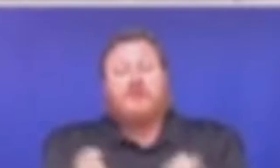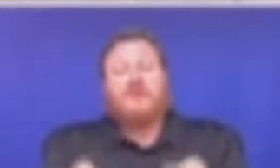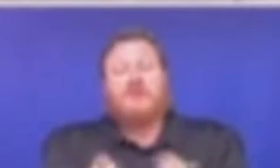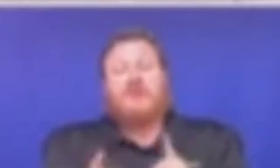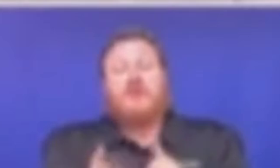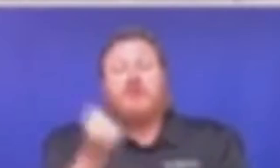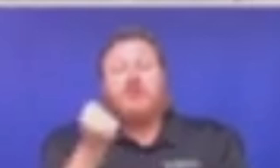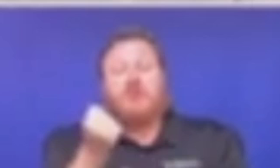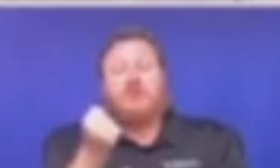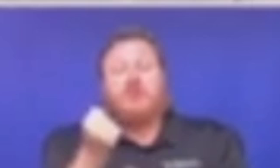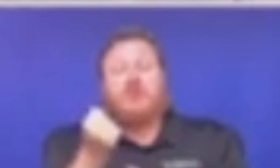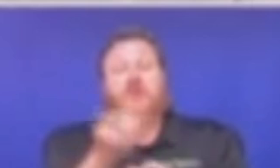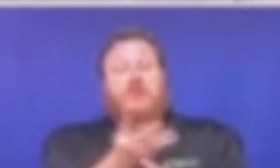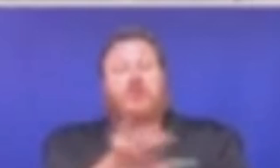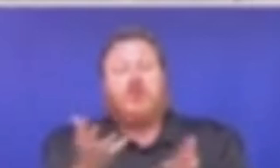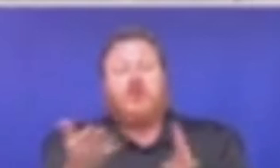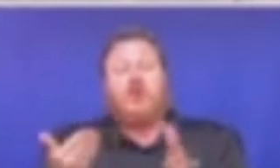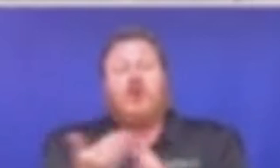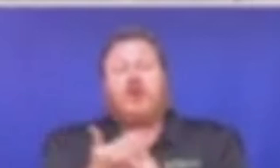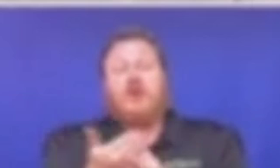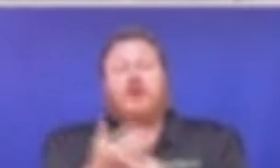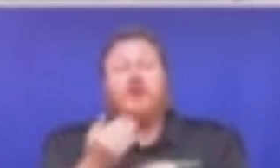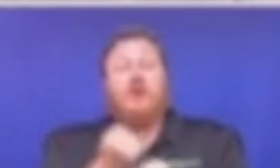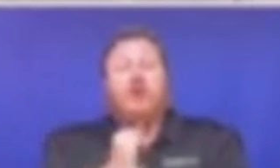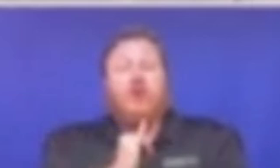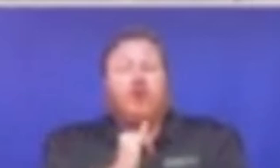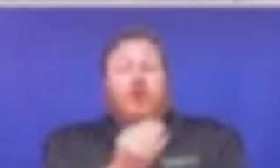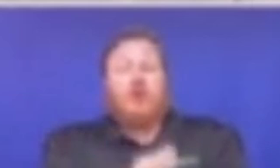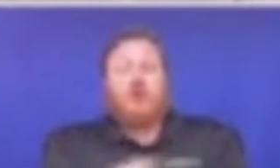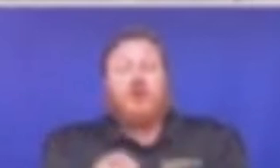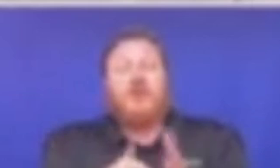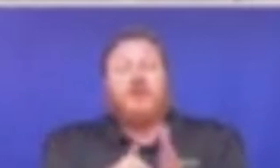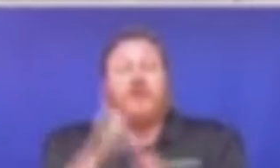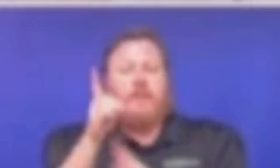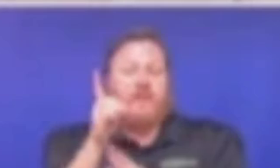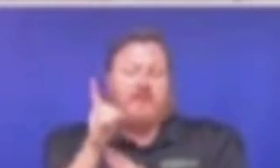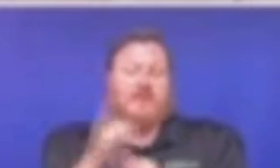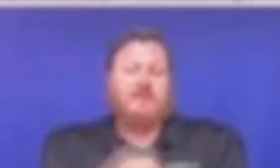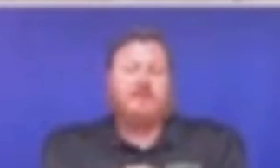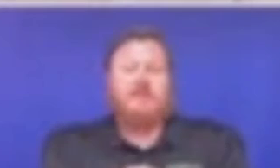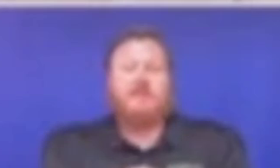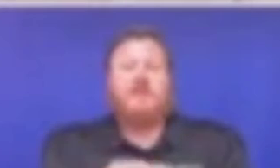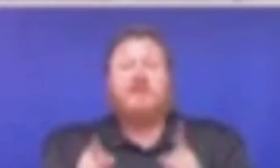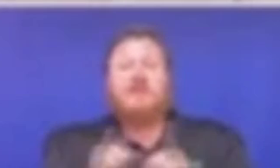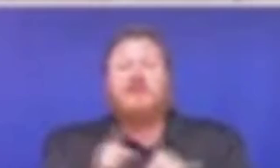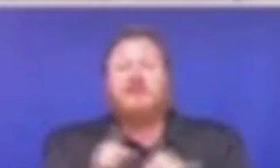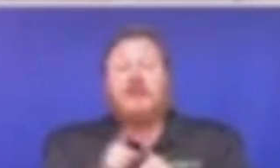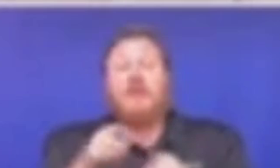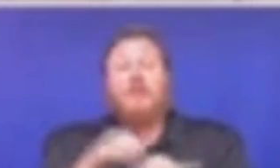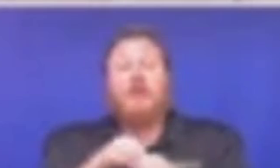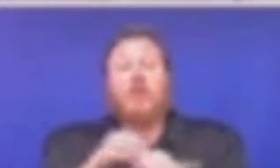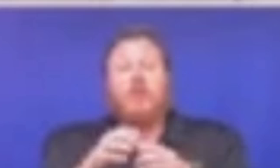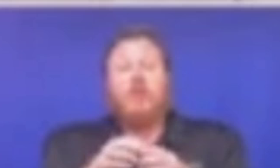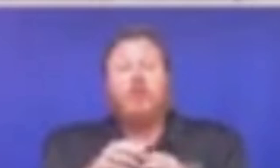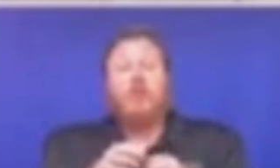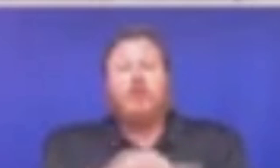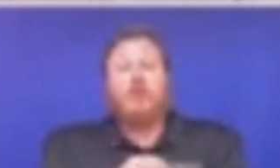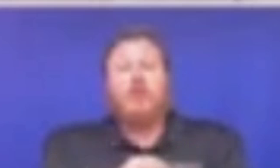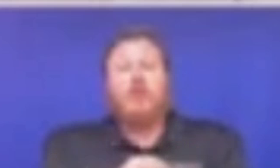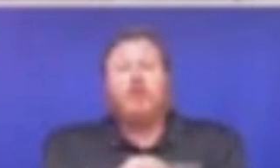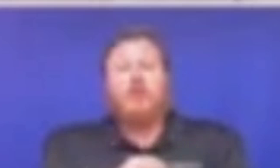achieve universal access to early childhood development. It includes the expansion of